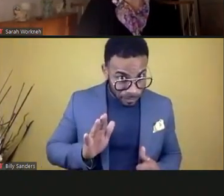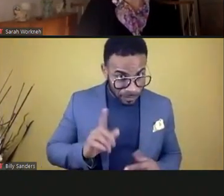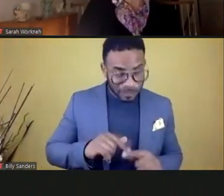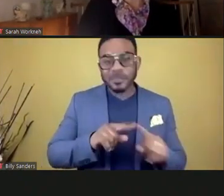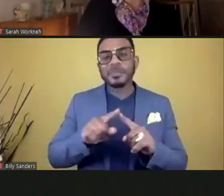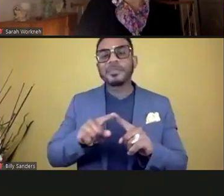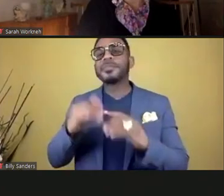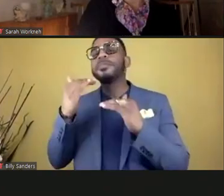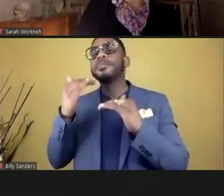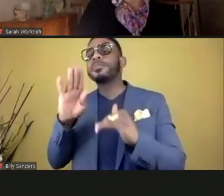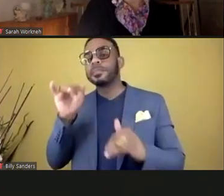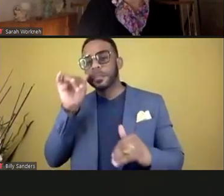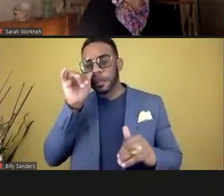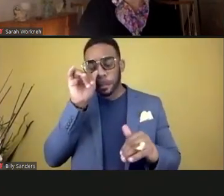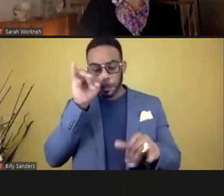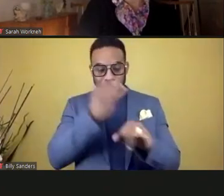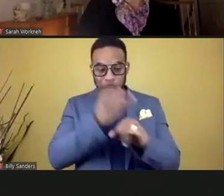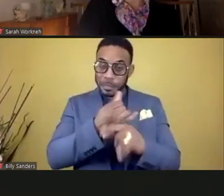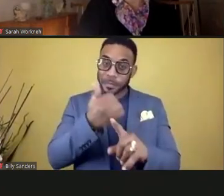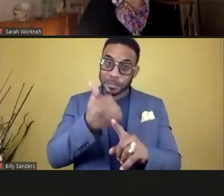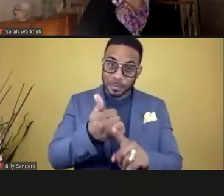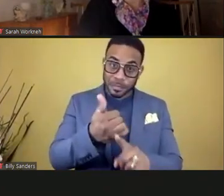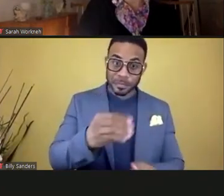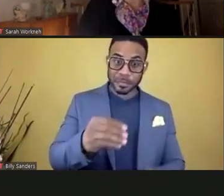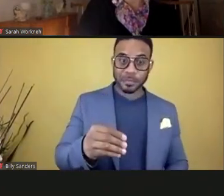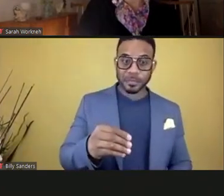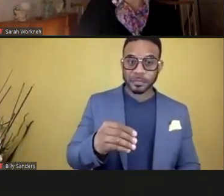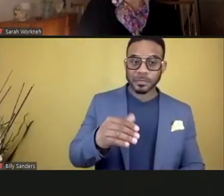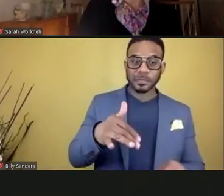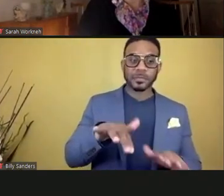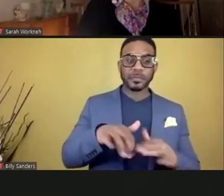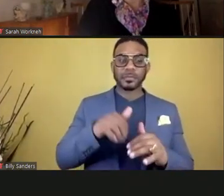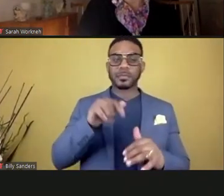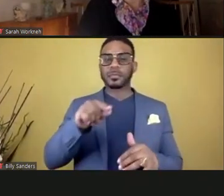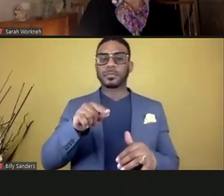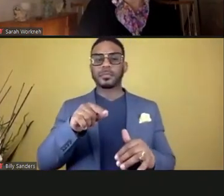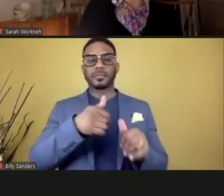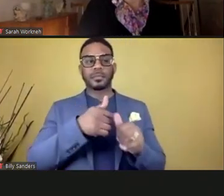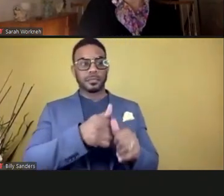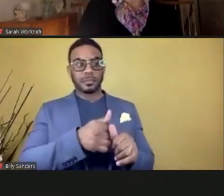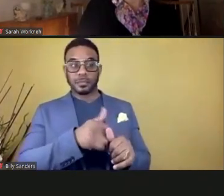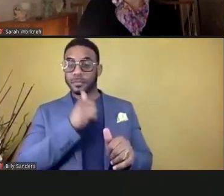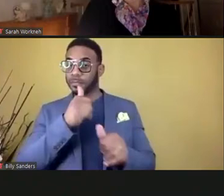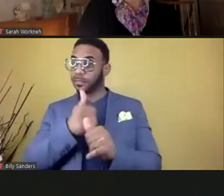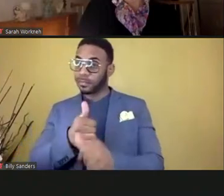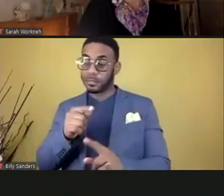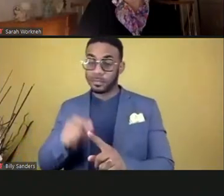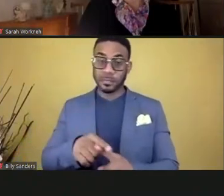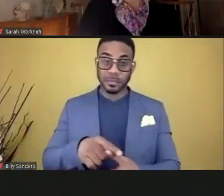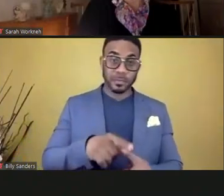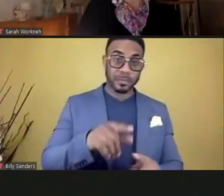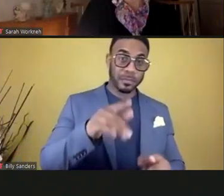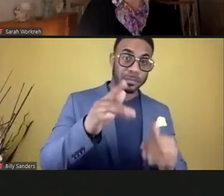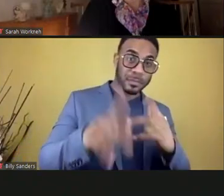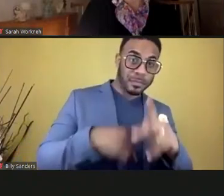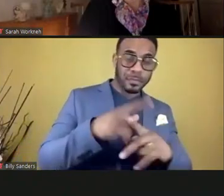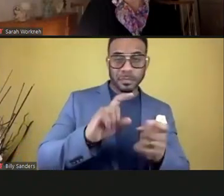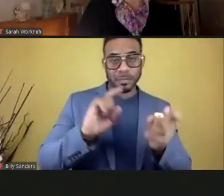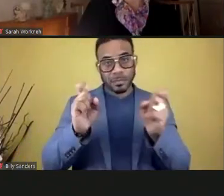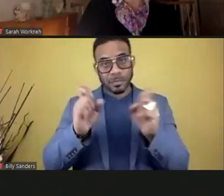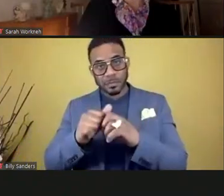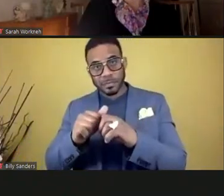also limited by the institution and like the way in which that is yielding and unyielding to the types of like changes